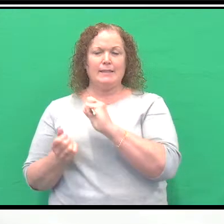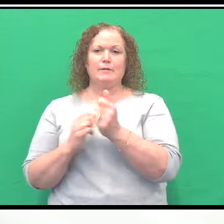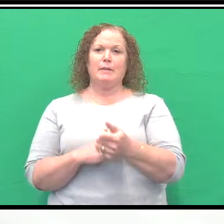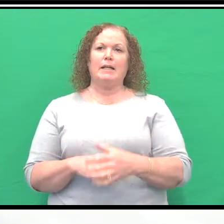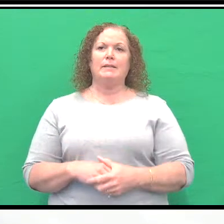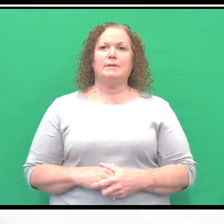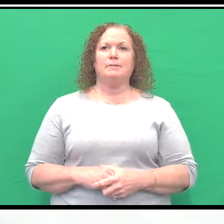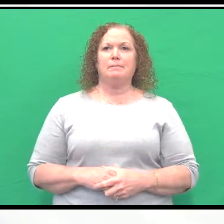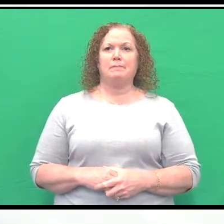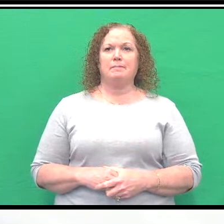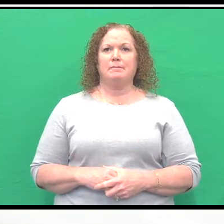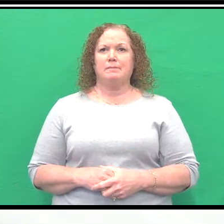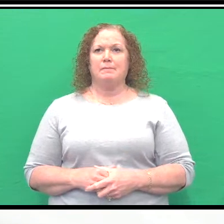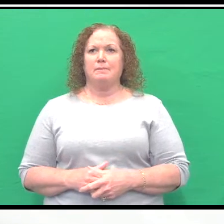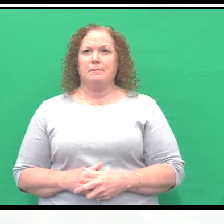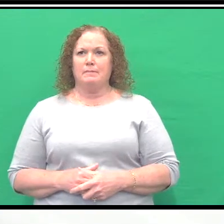passes.